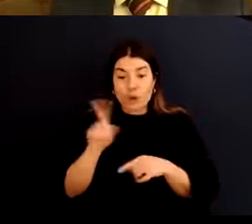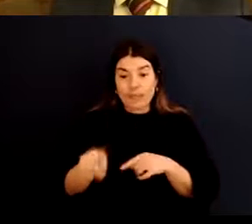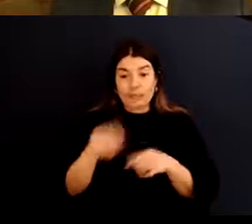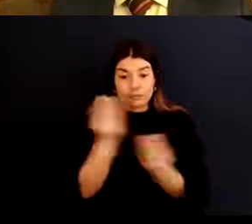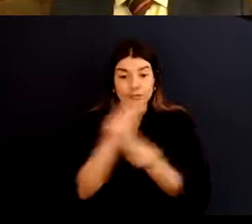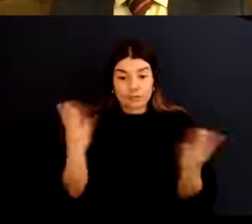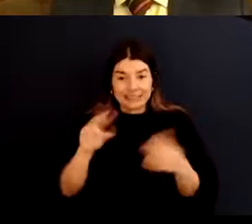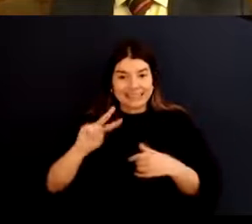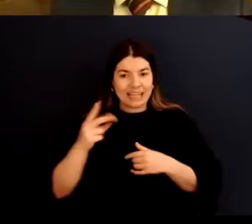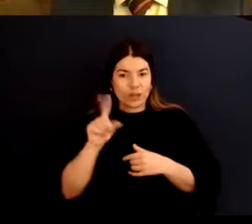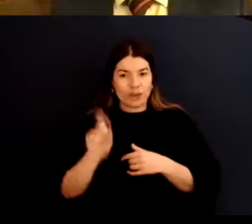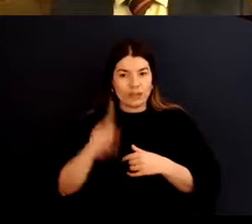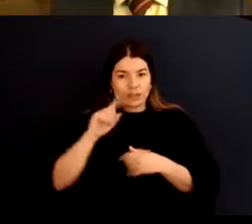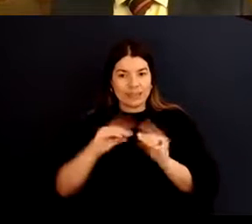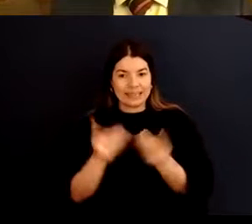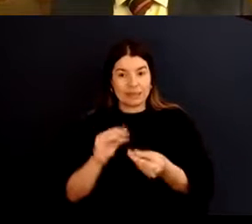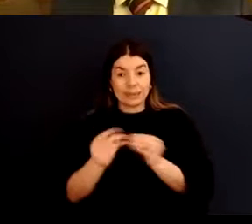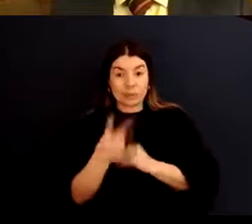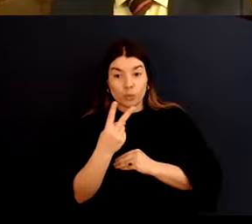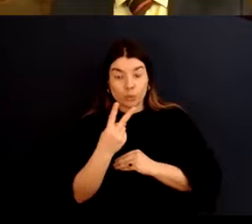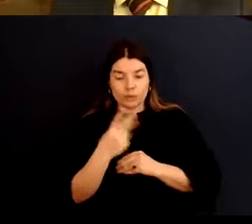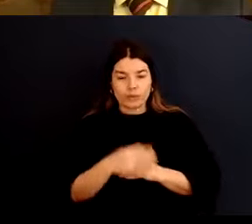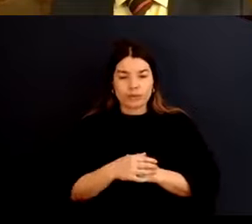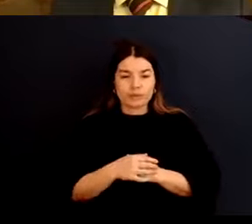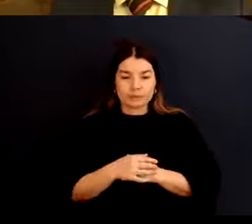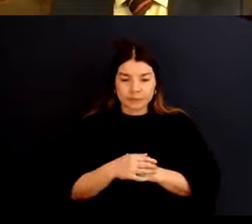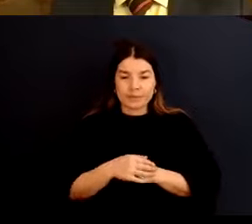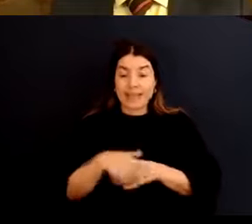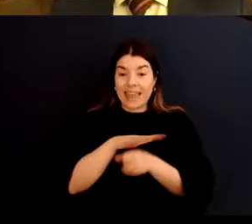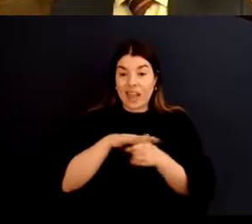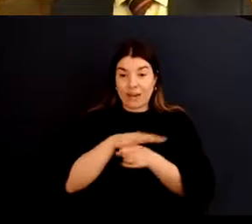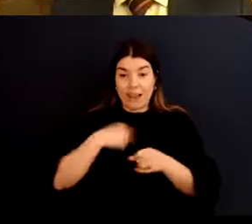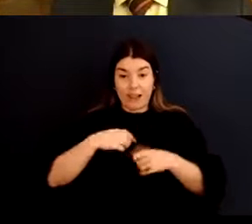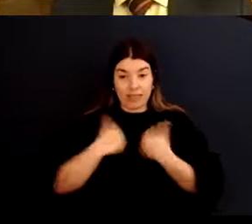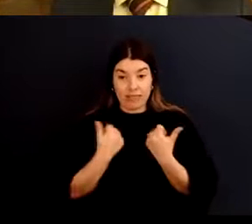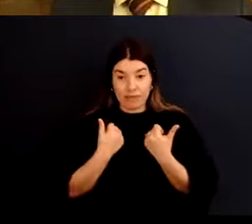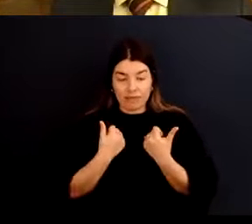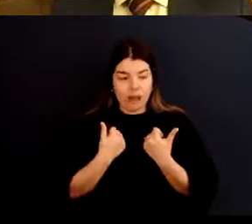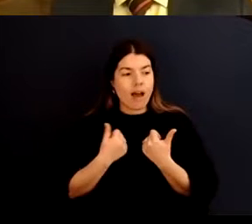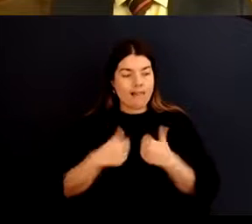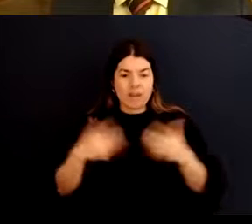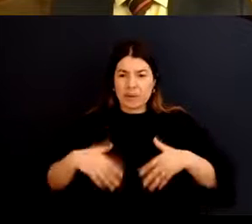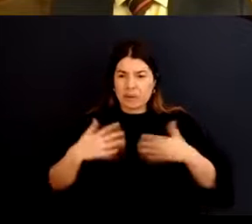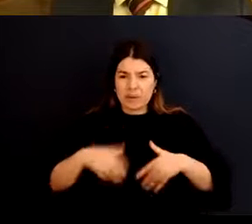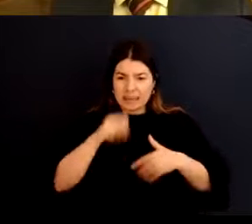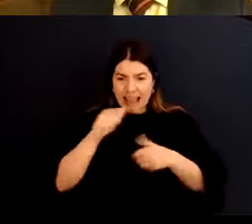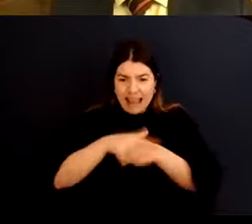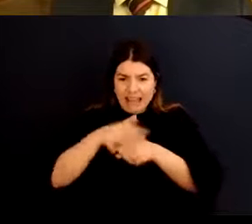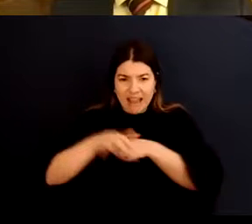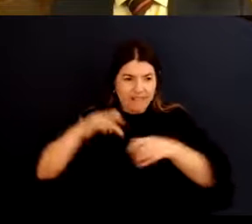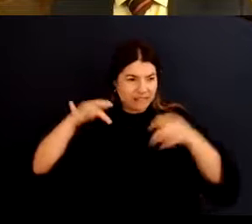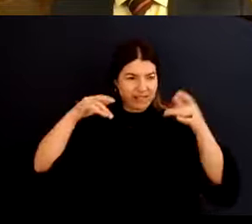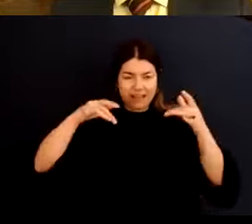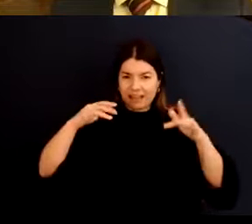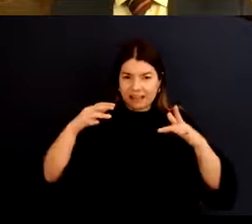second question is for District 2. The area in which I live has very poor lighting, and it makes it difficult for people to see